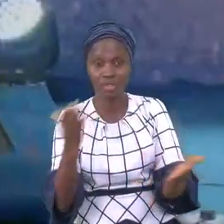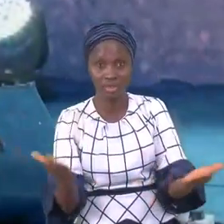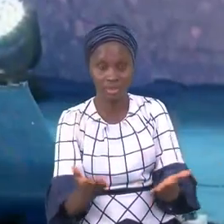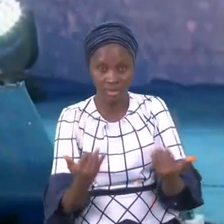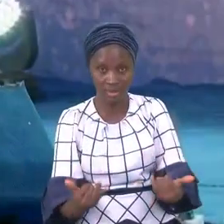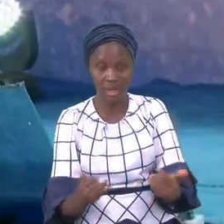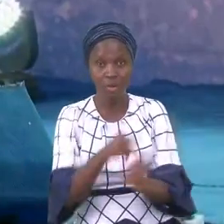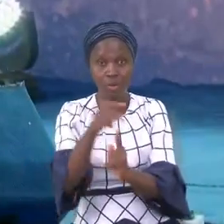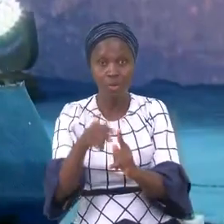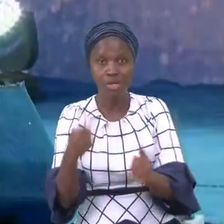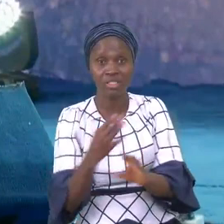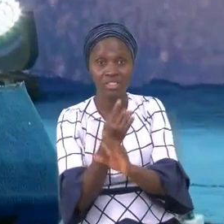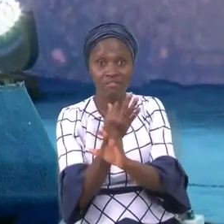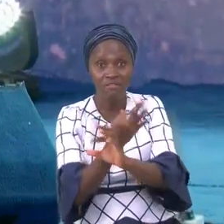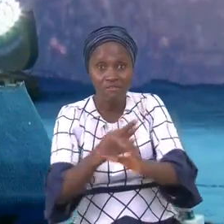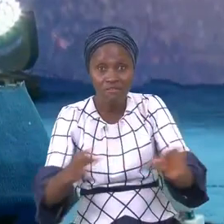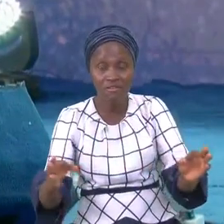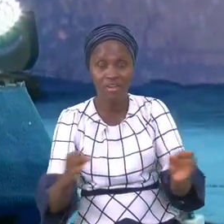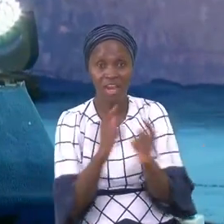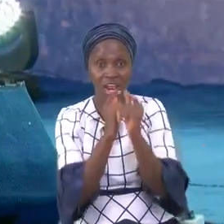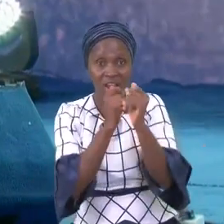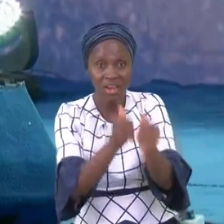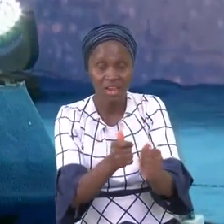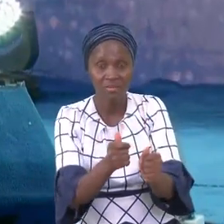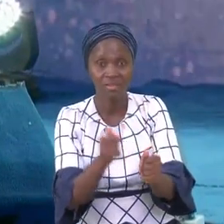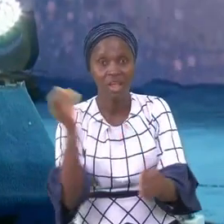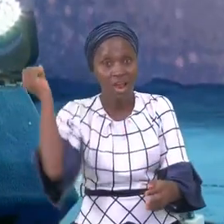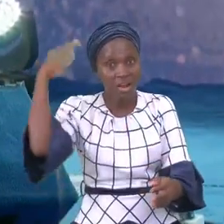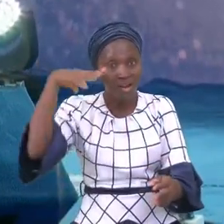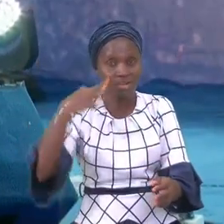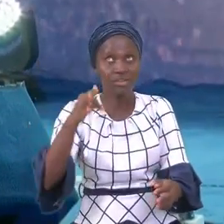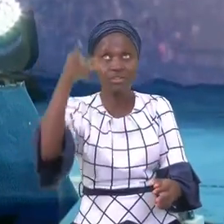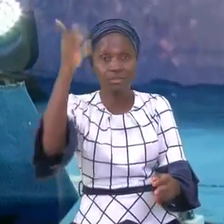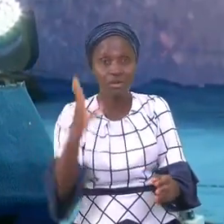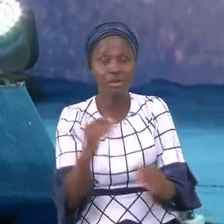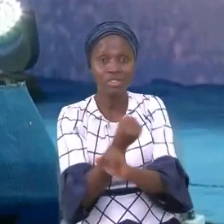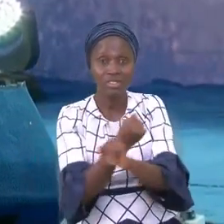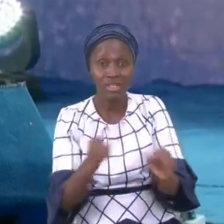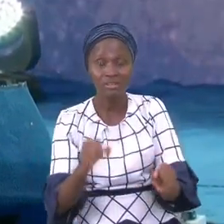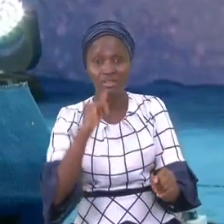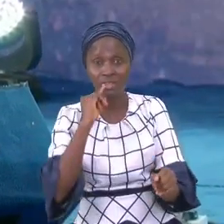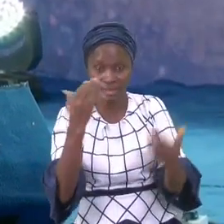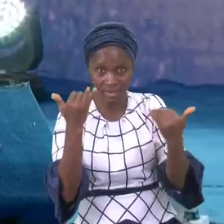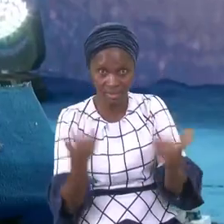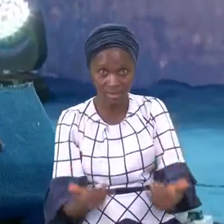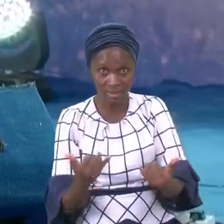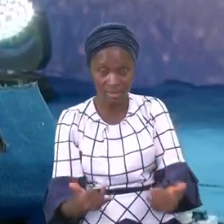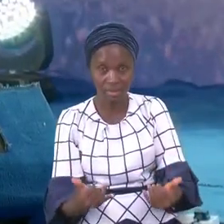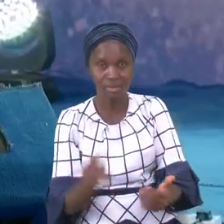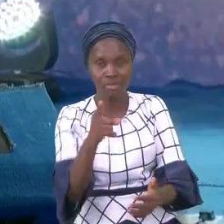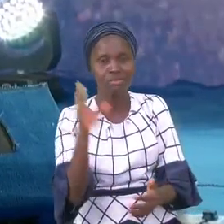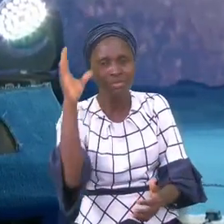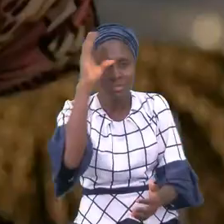in salvation is available, seek ye the Lord while he may be found. Call ye upon him